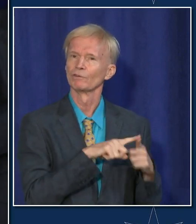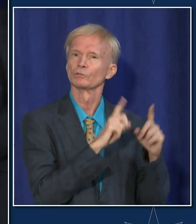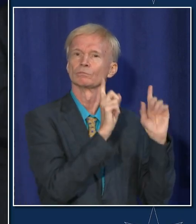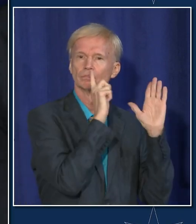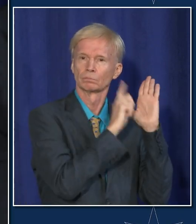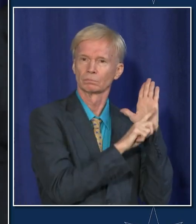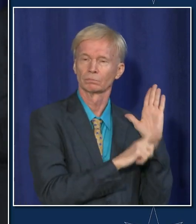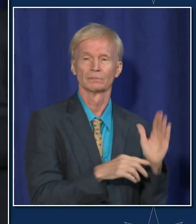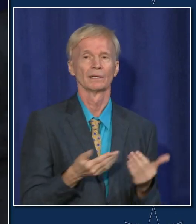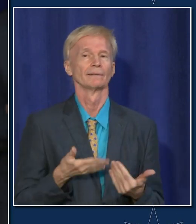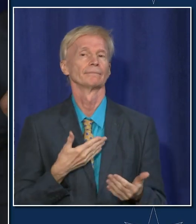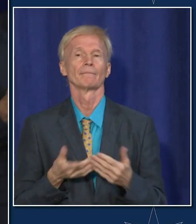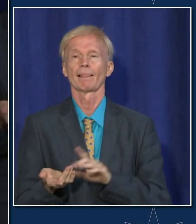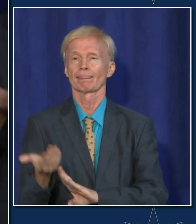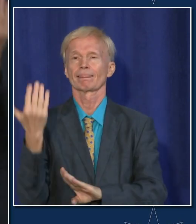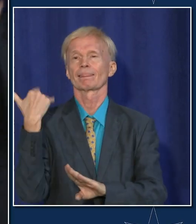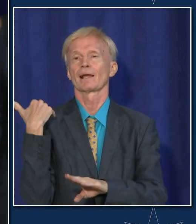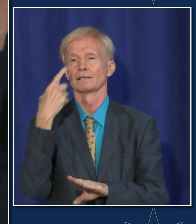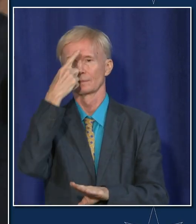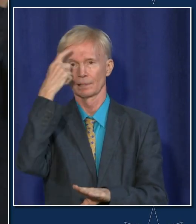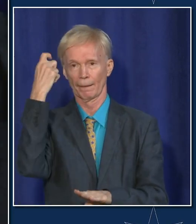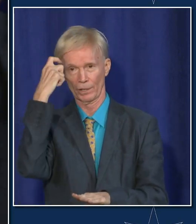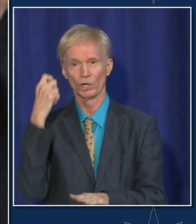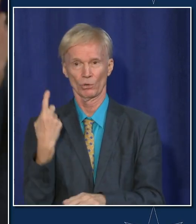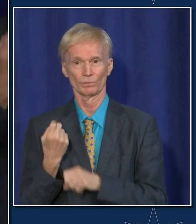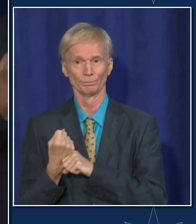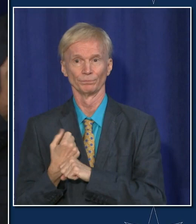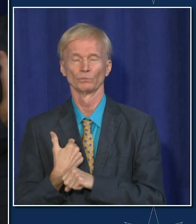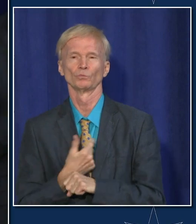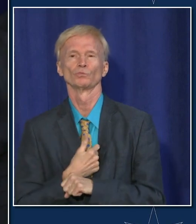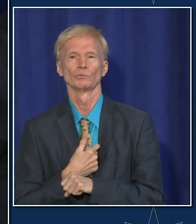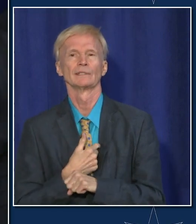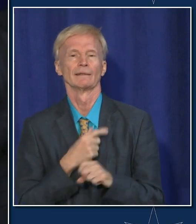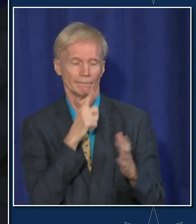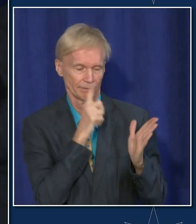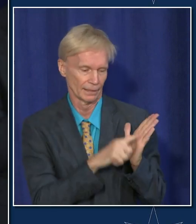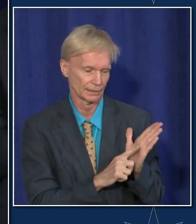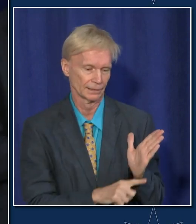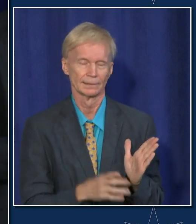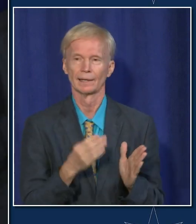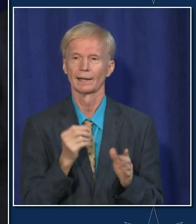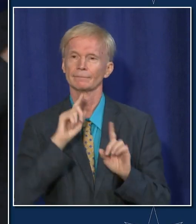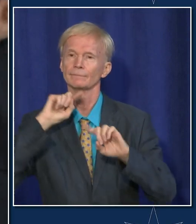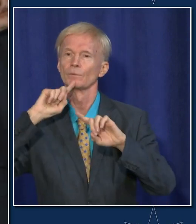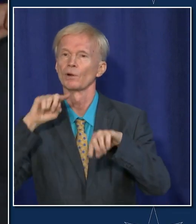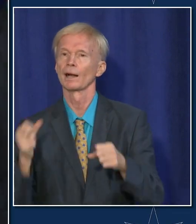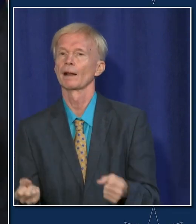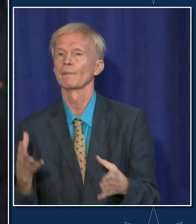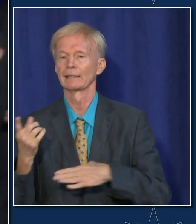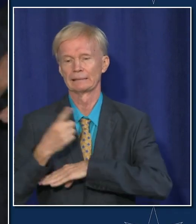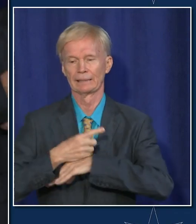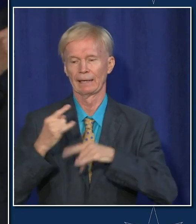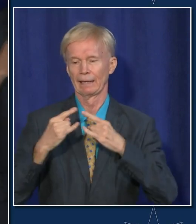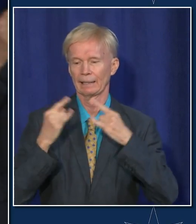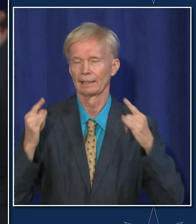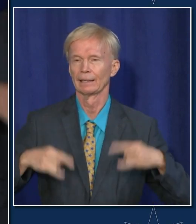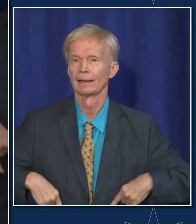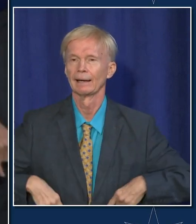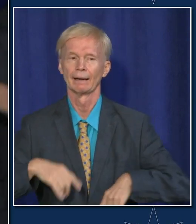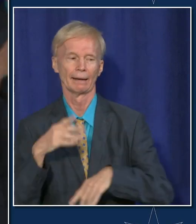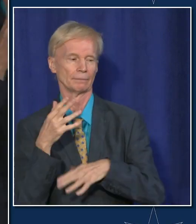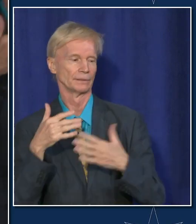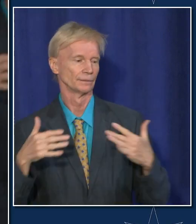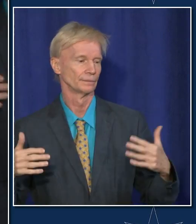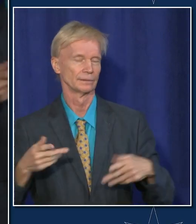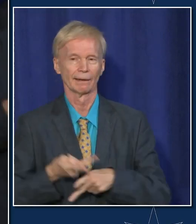so even last summer, we were investigating, and we made reportable, even individual cases in daycare settings and camps and all